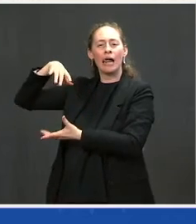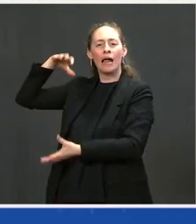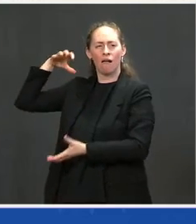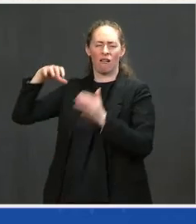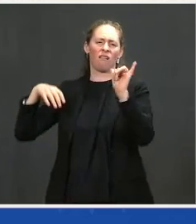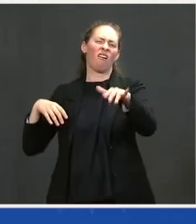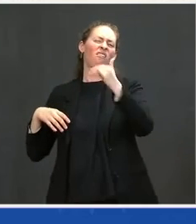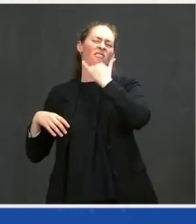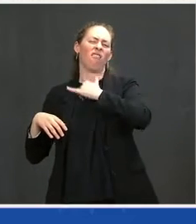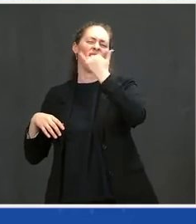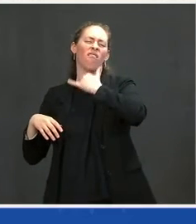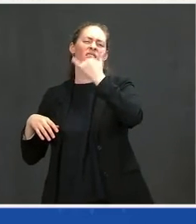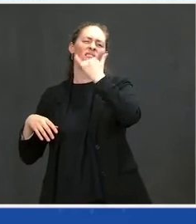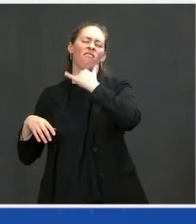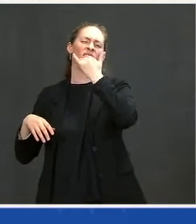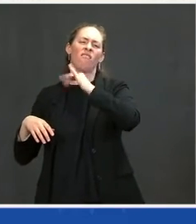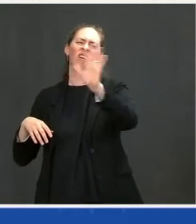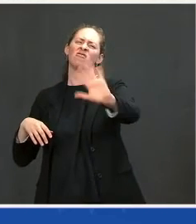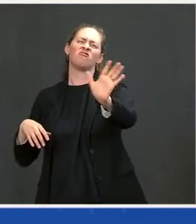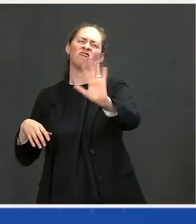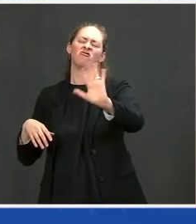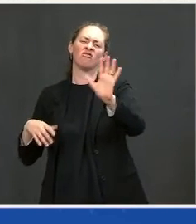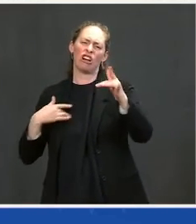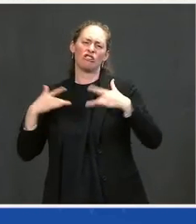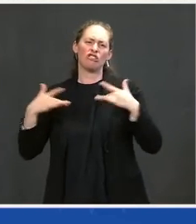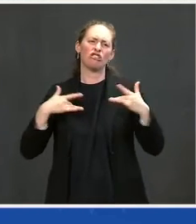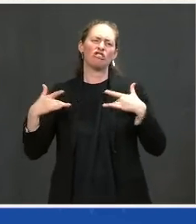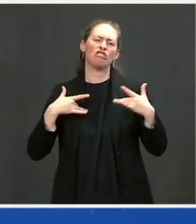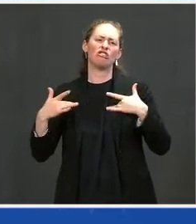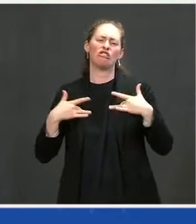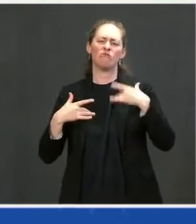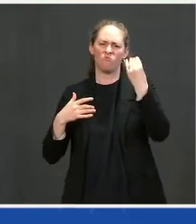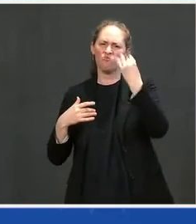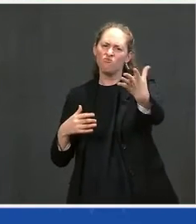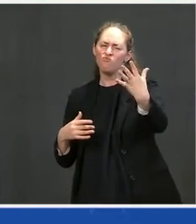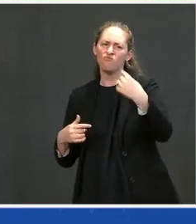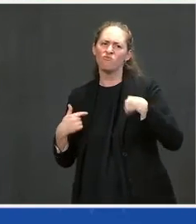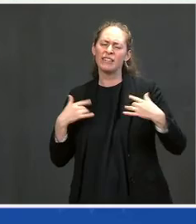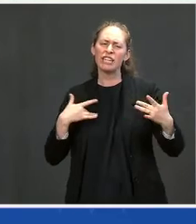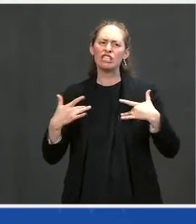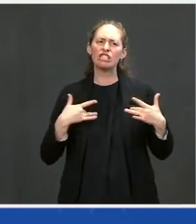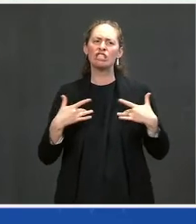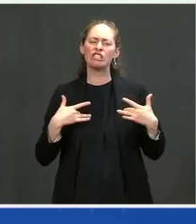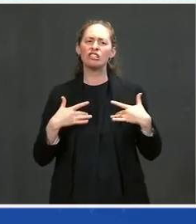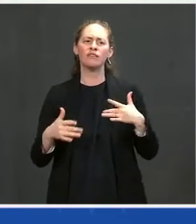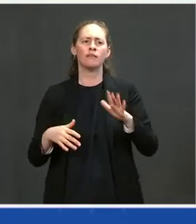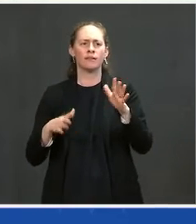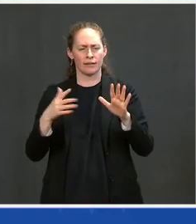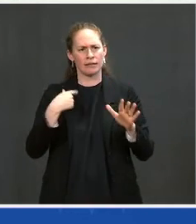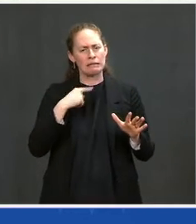newfound concern. I'm concerned. Look, I meant what I said when I ran, and a lot